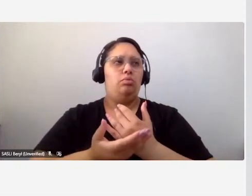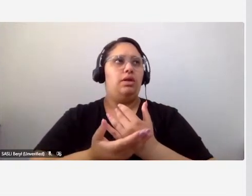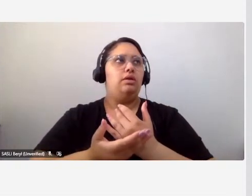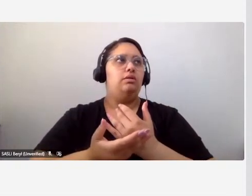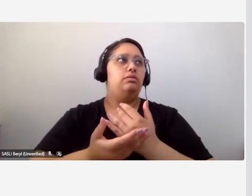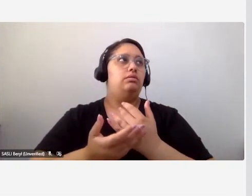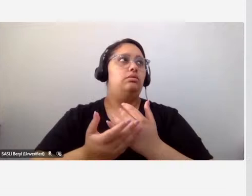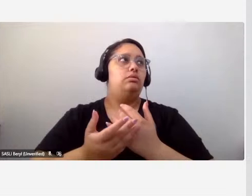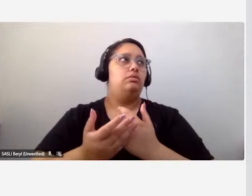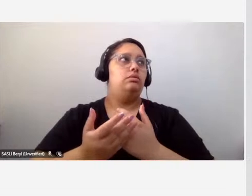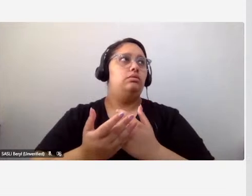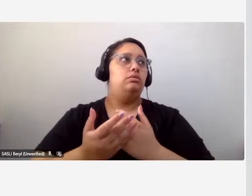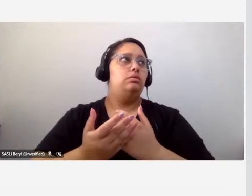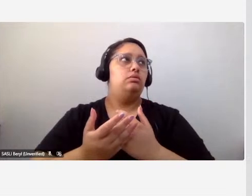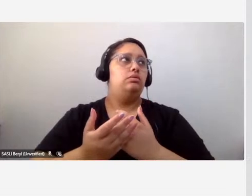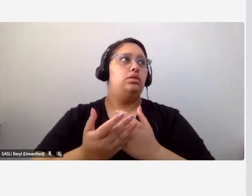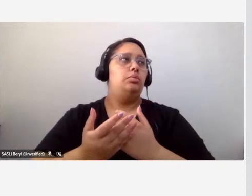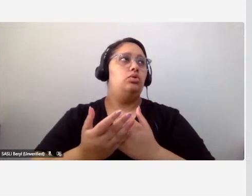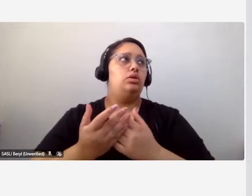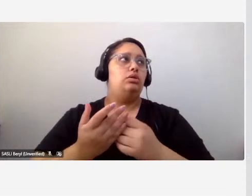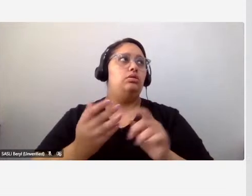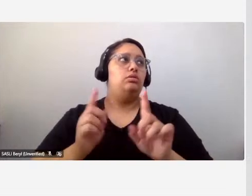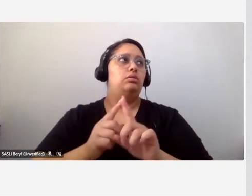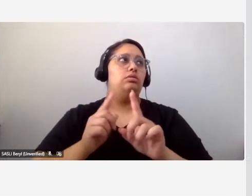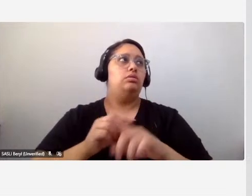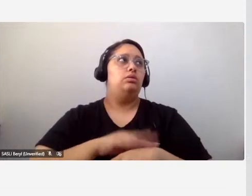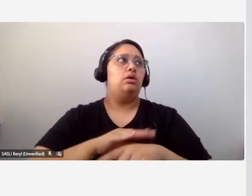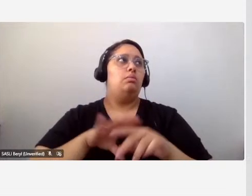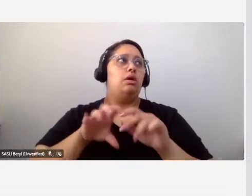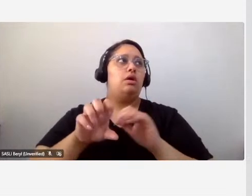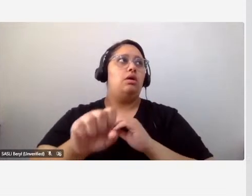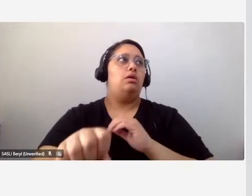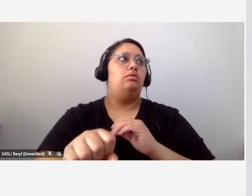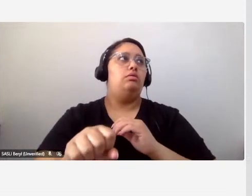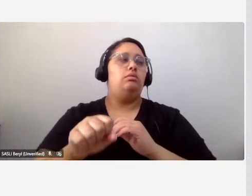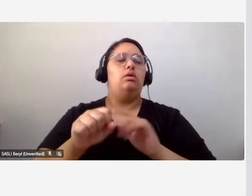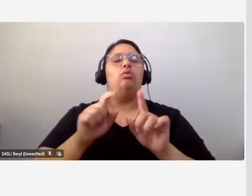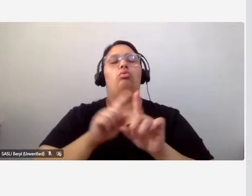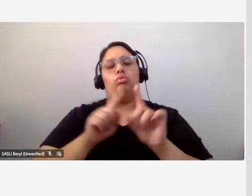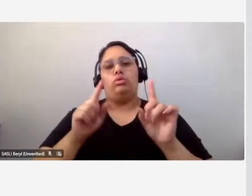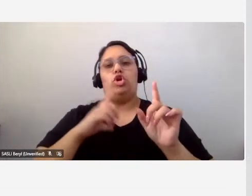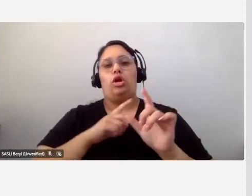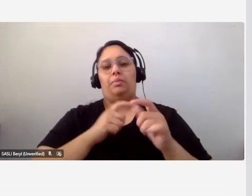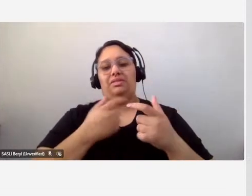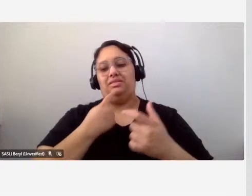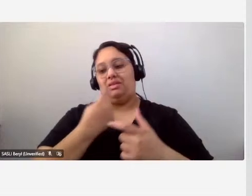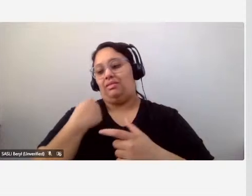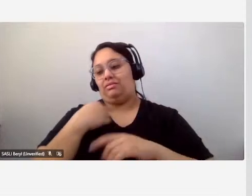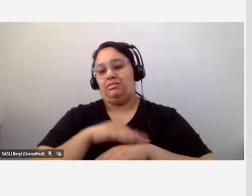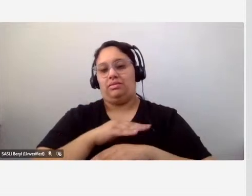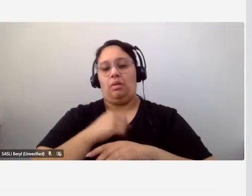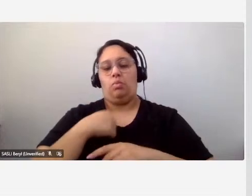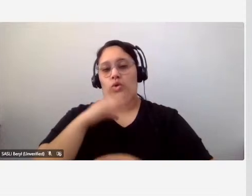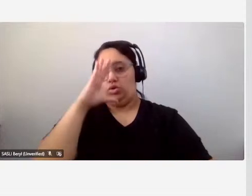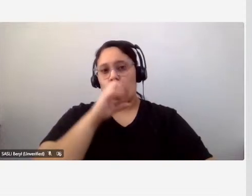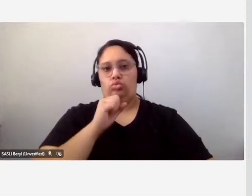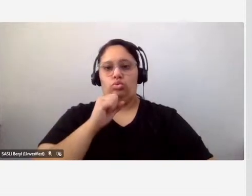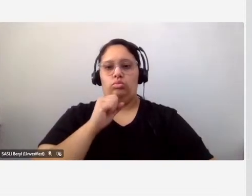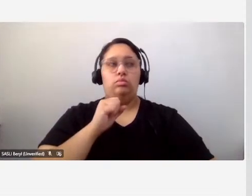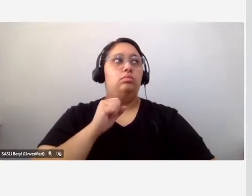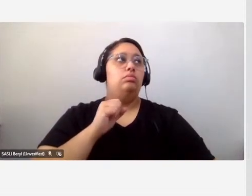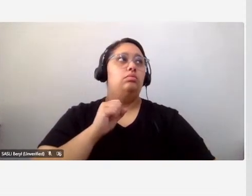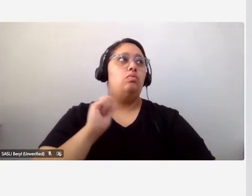we did last week. That was too time consuming. And as the committee said at the time, we're going to assume everyone has read